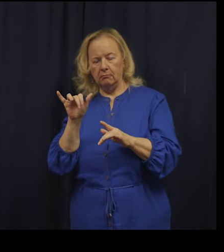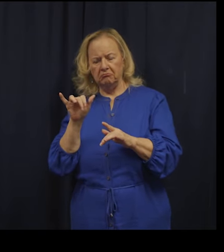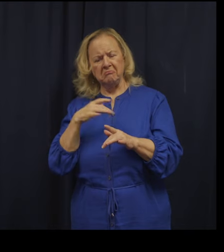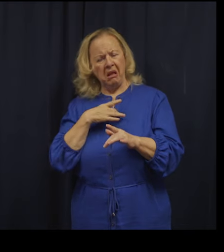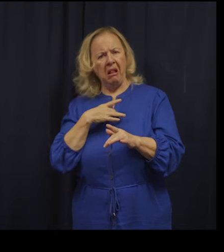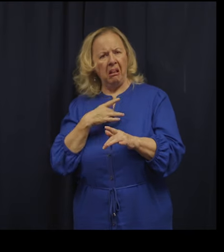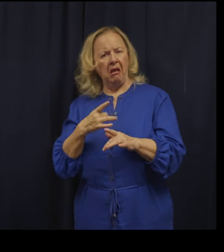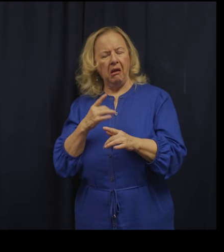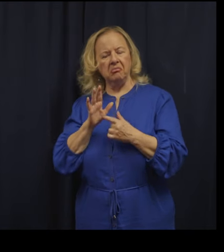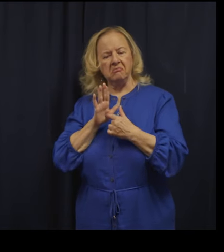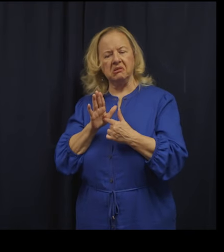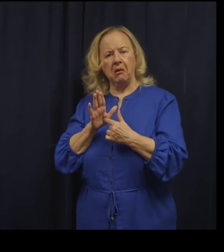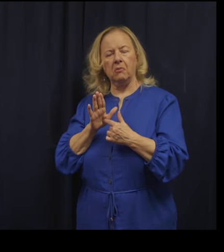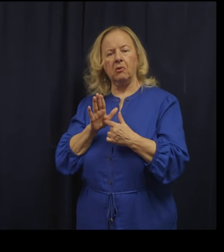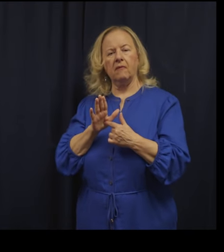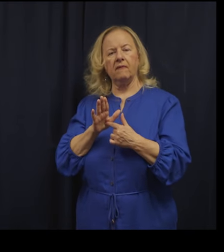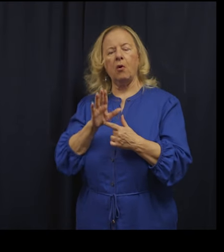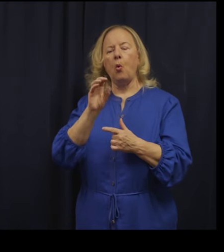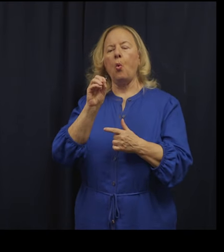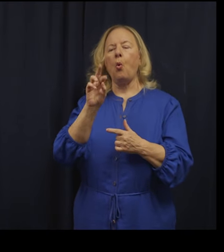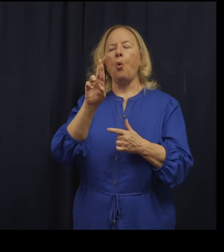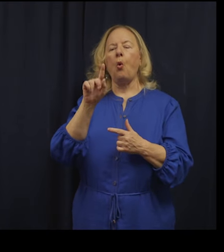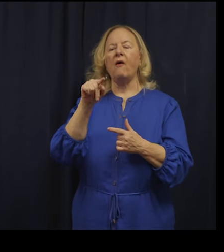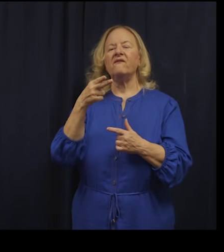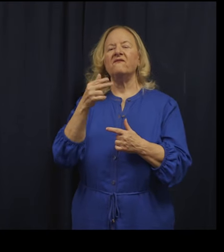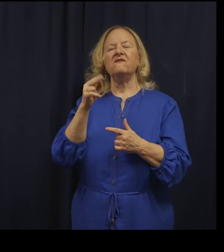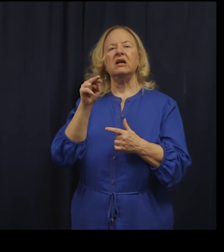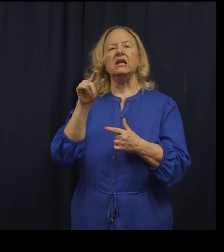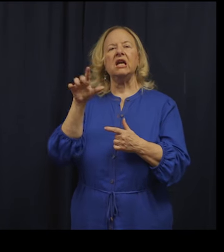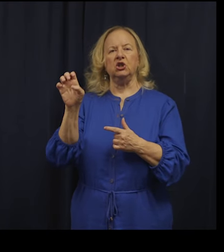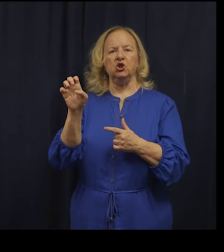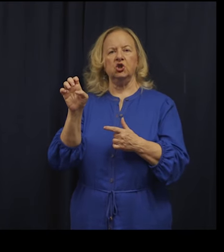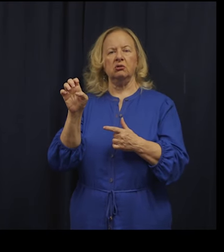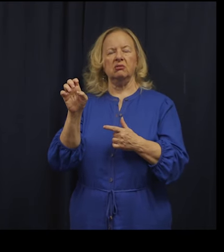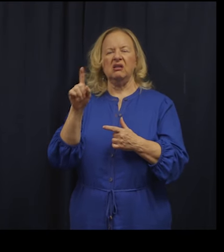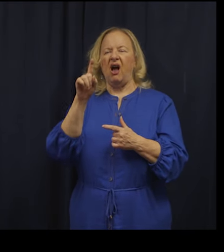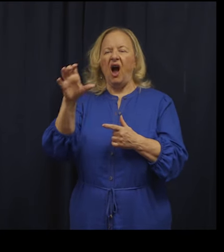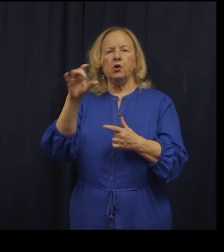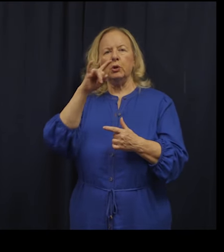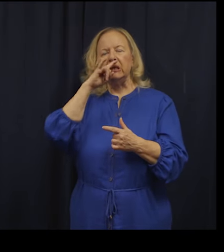I like to give the example of an orphanage. And there's, let's say,